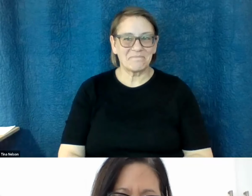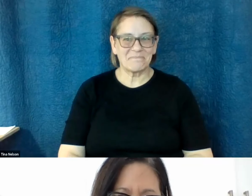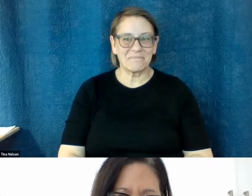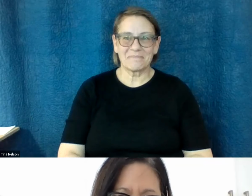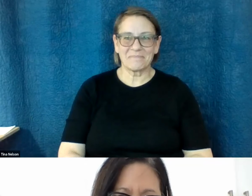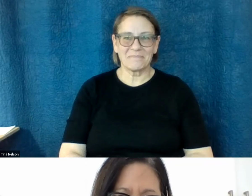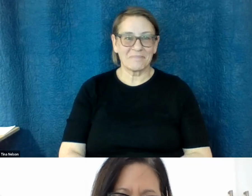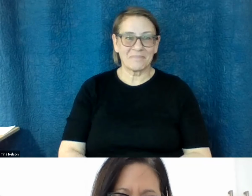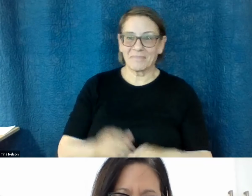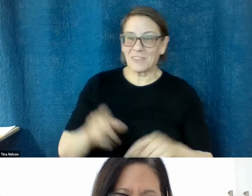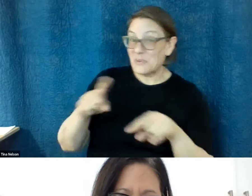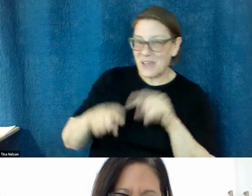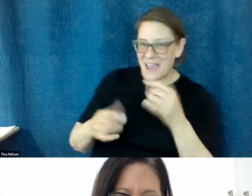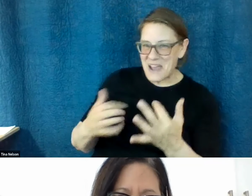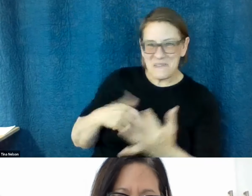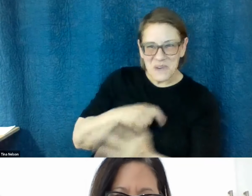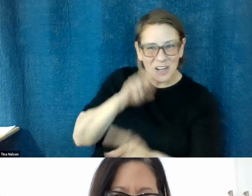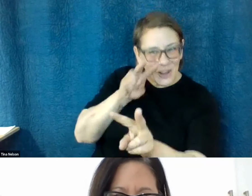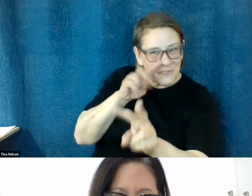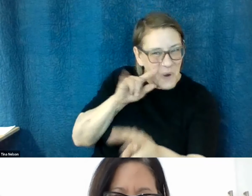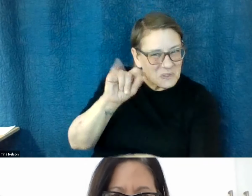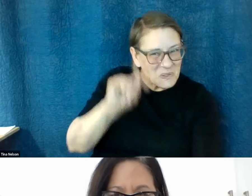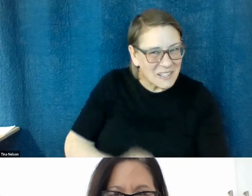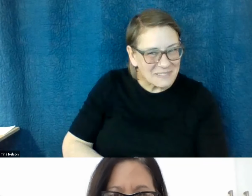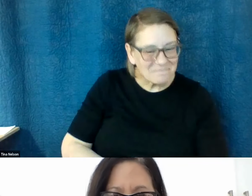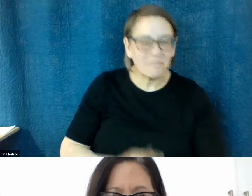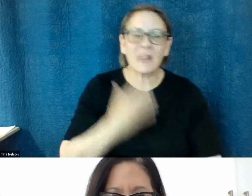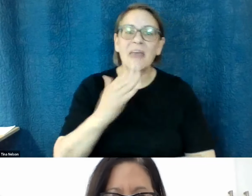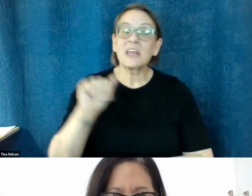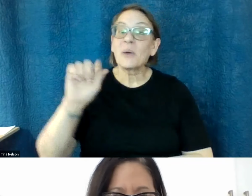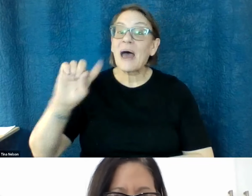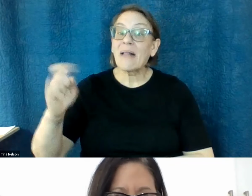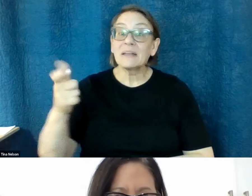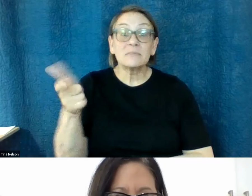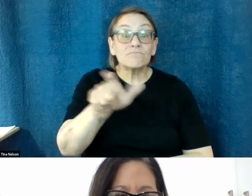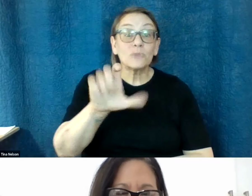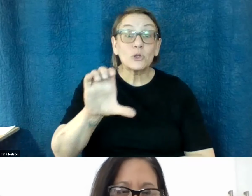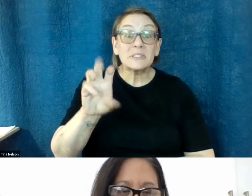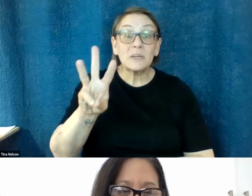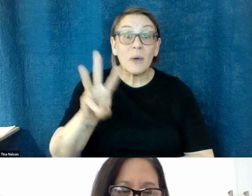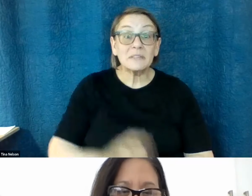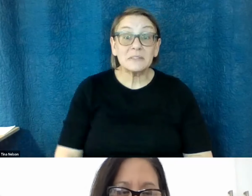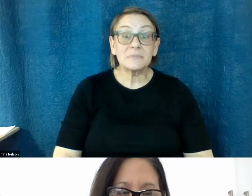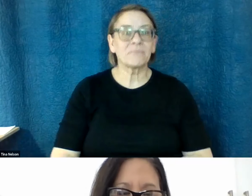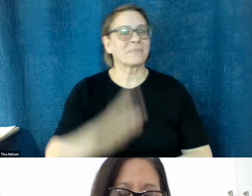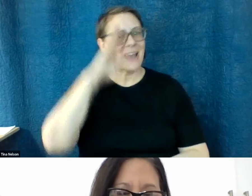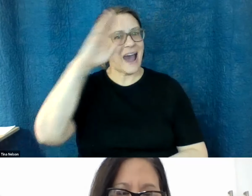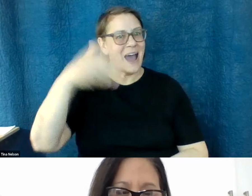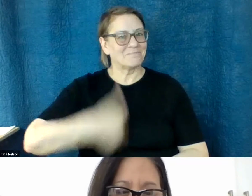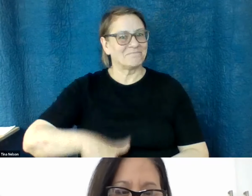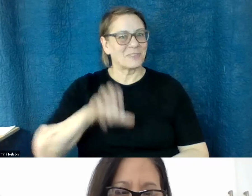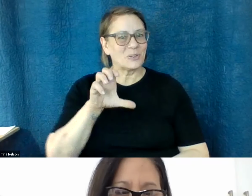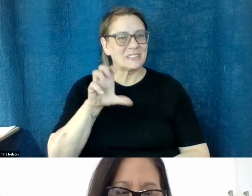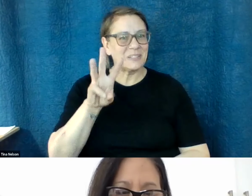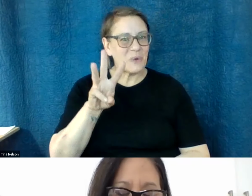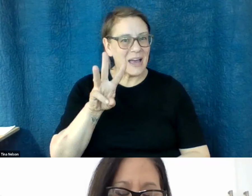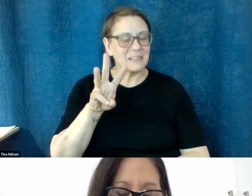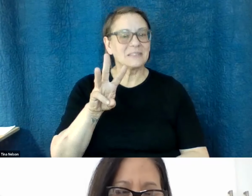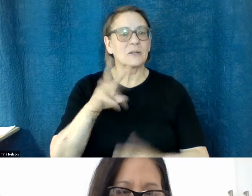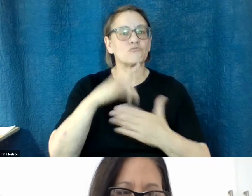We can't wait. We're looking forward to it. Thank you, Alex. Christine? Hi. Christine West, project director